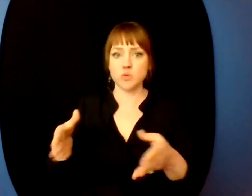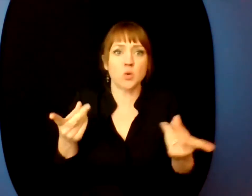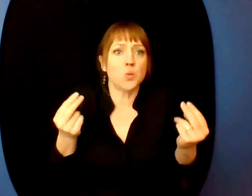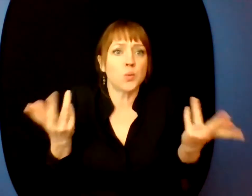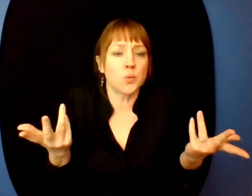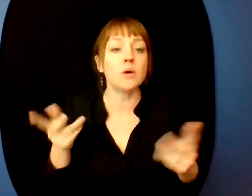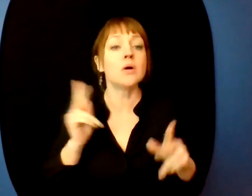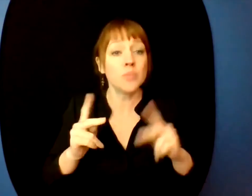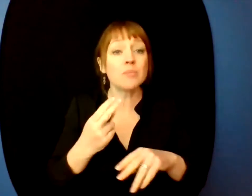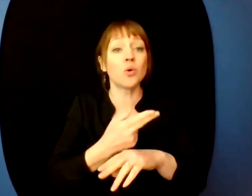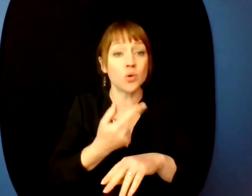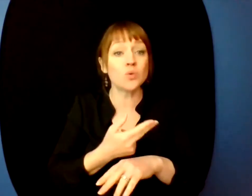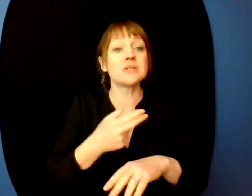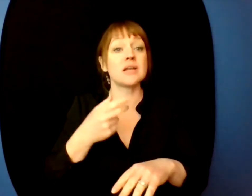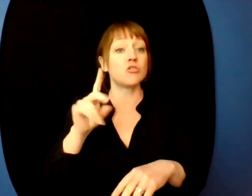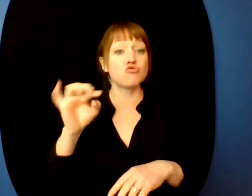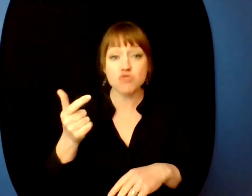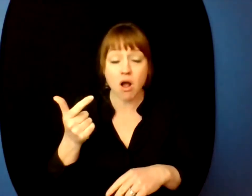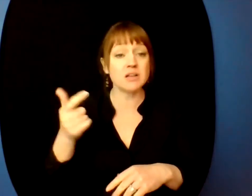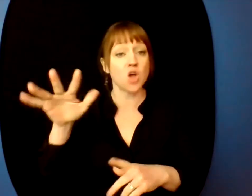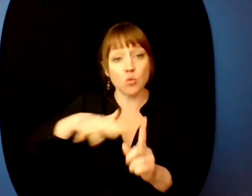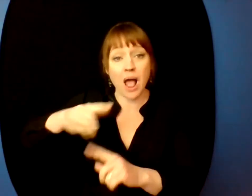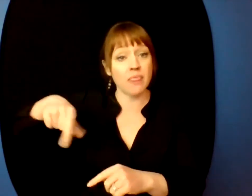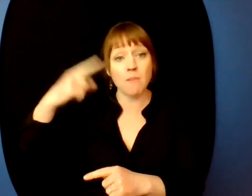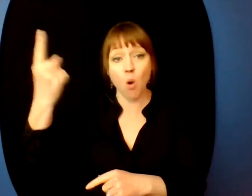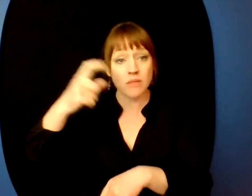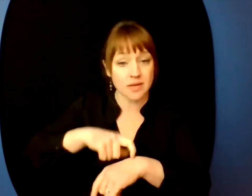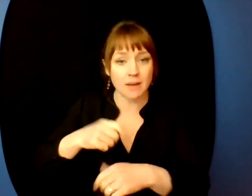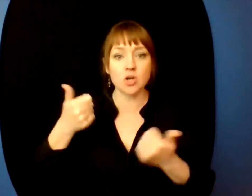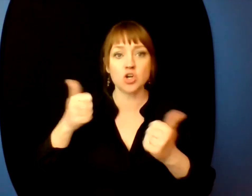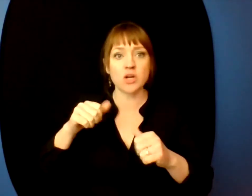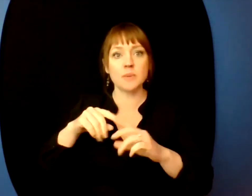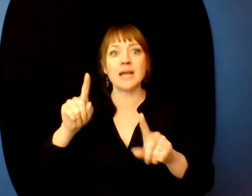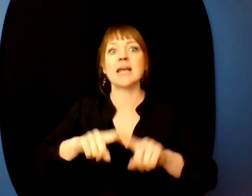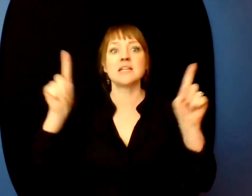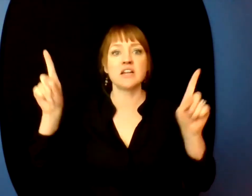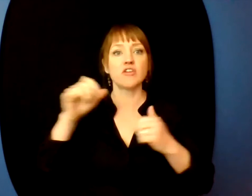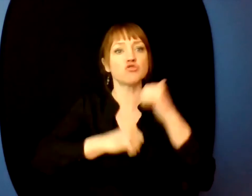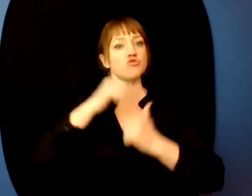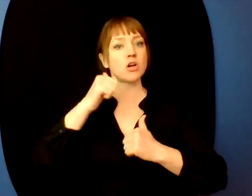the time. And so to give yourself the best chance, you try to get into a structured environment where